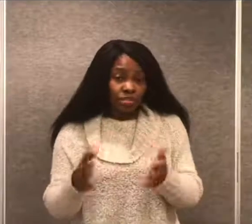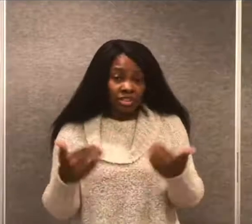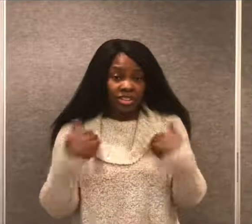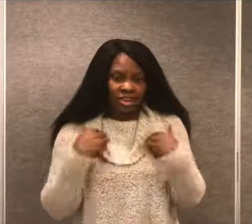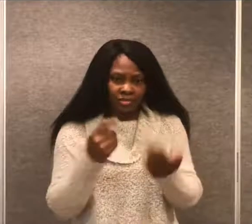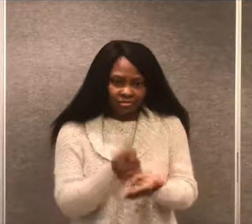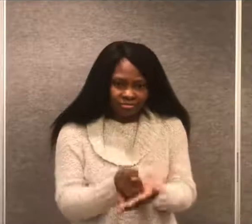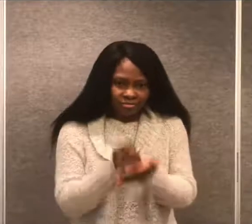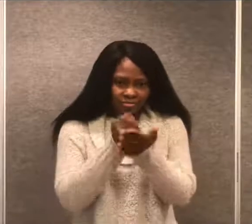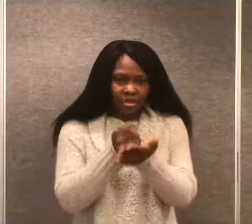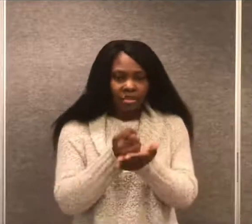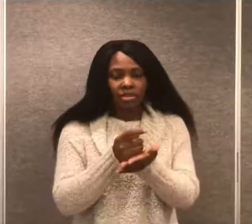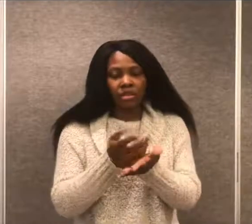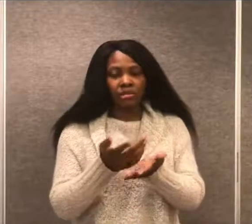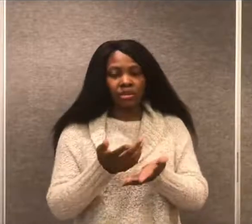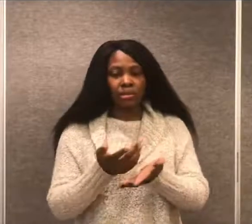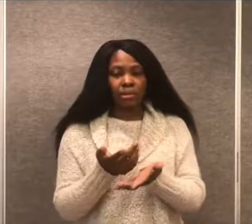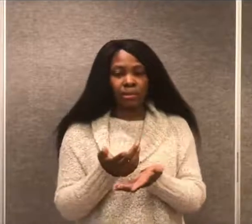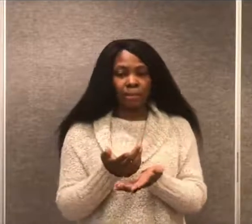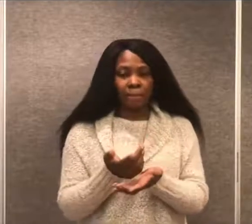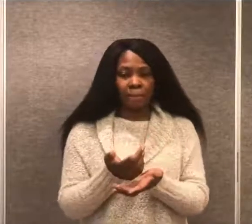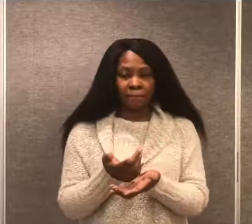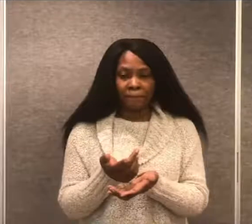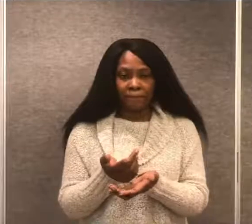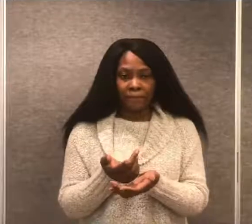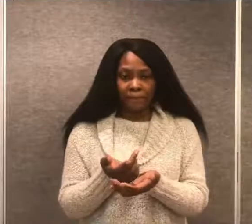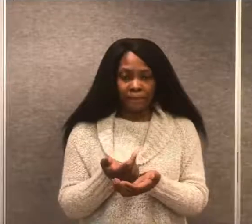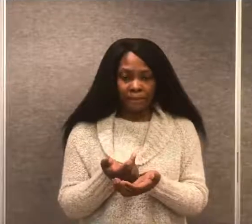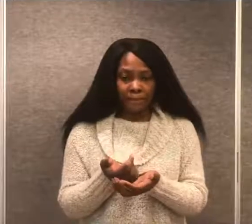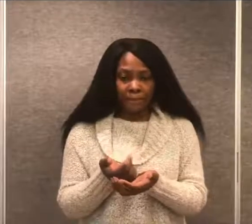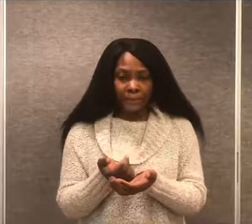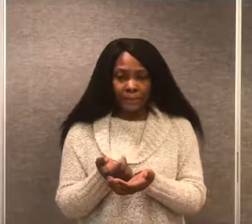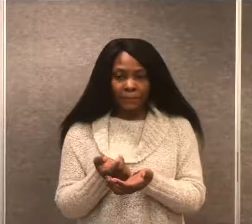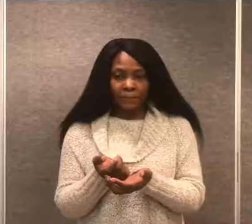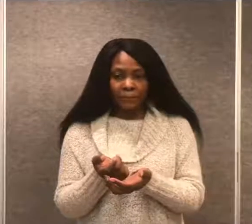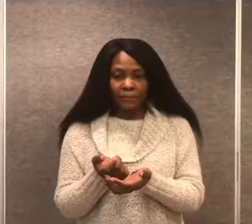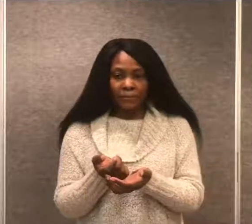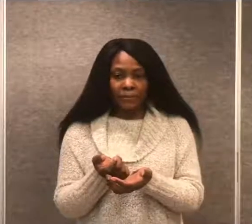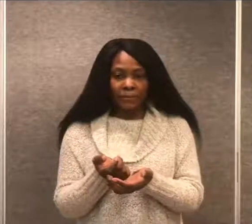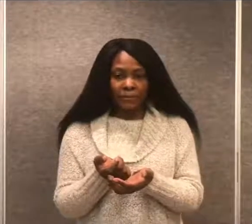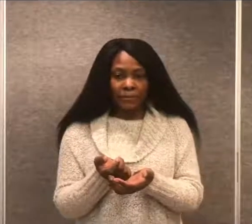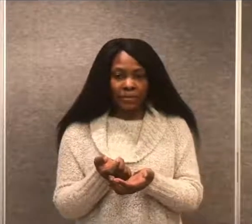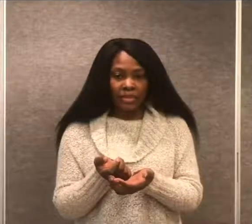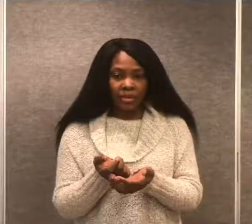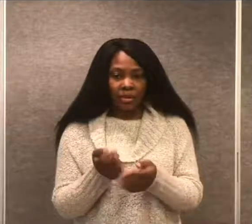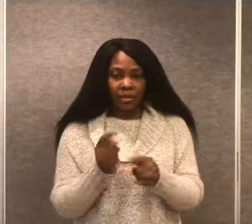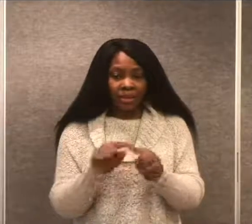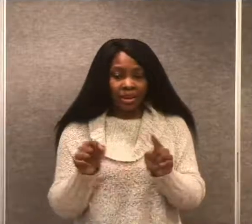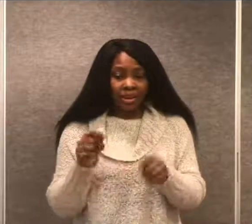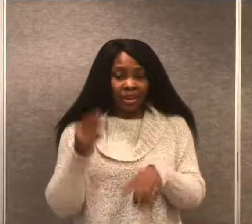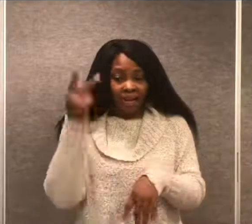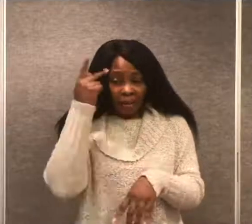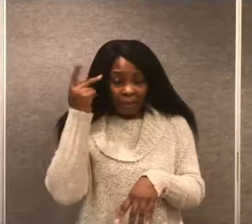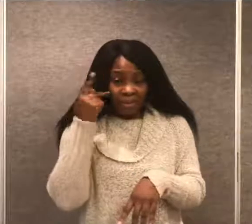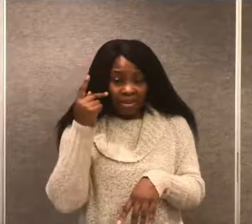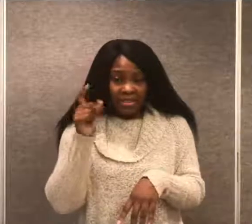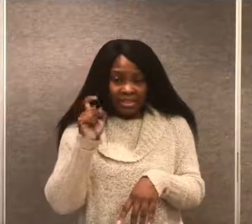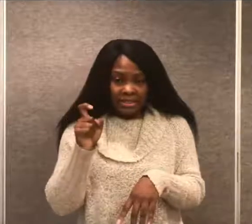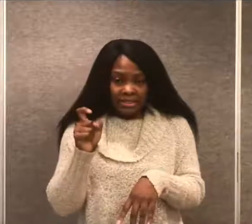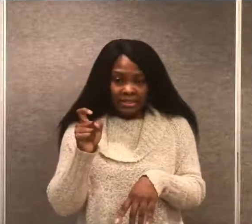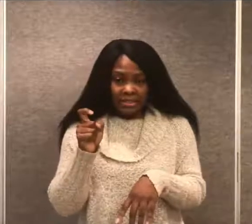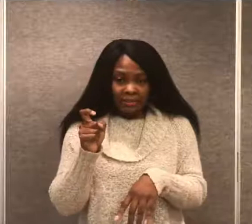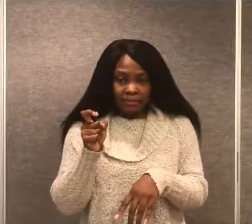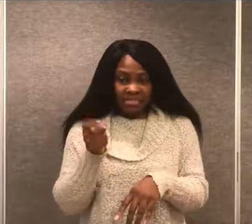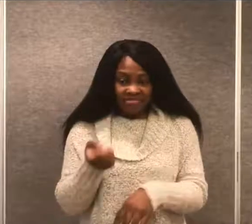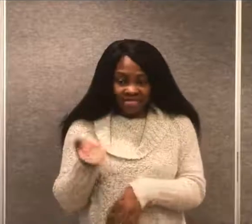stand in front of the screen and show the students what it is that they're supposed to do. However, a parent has to be right there assisting